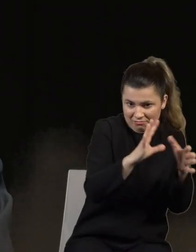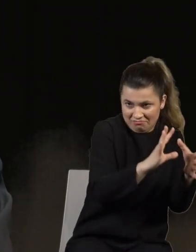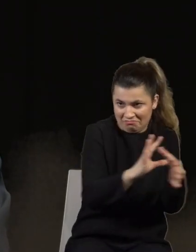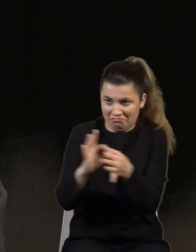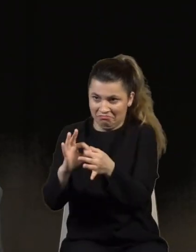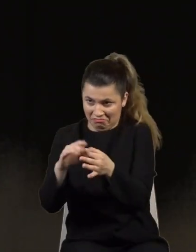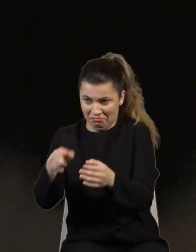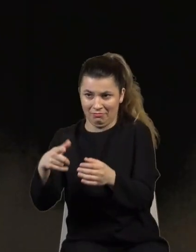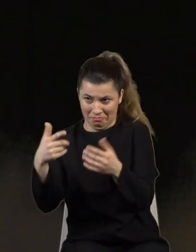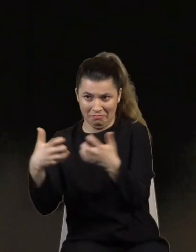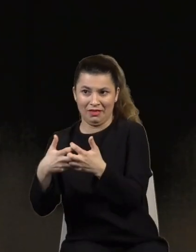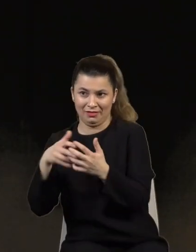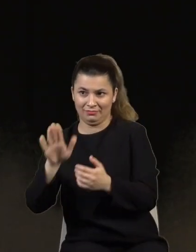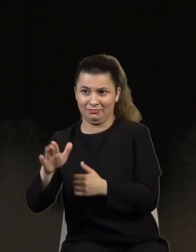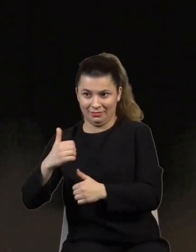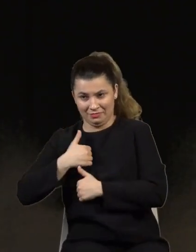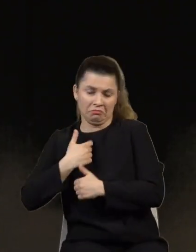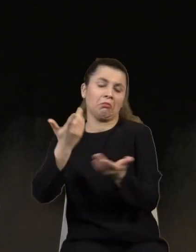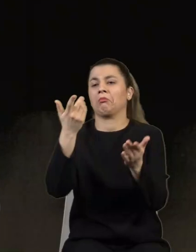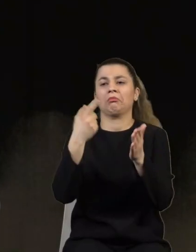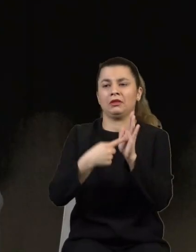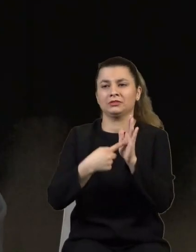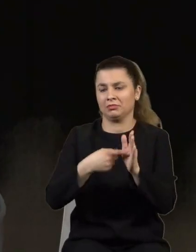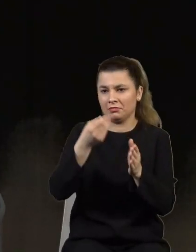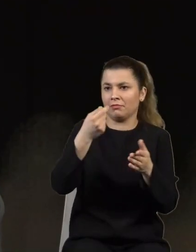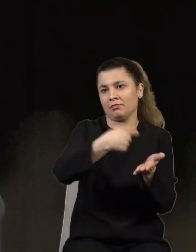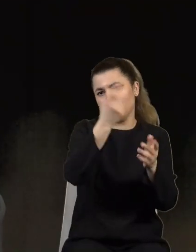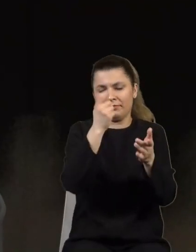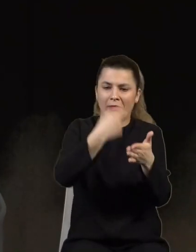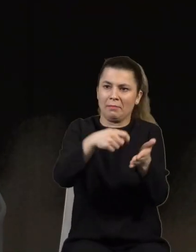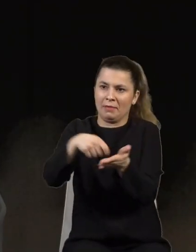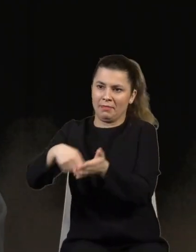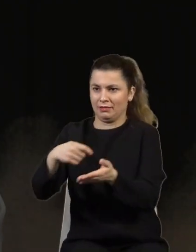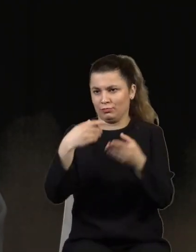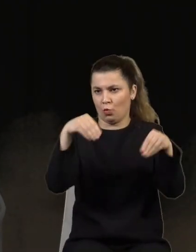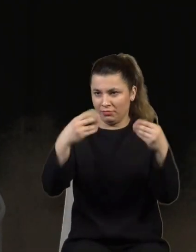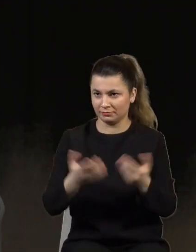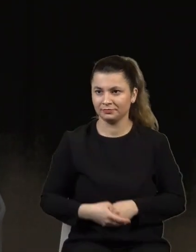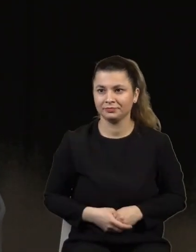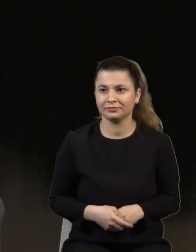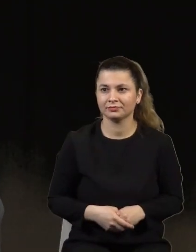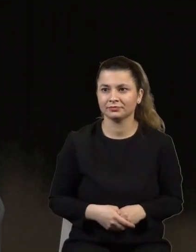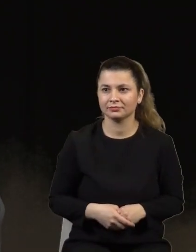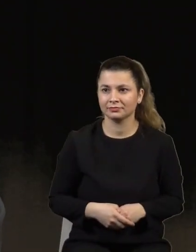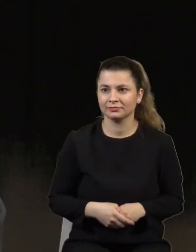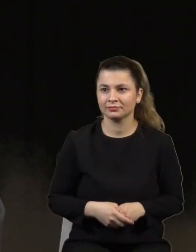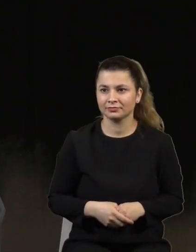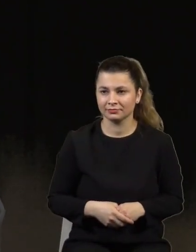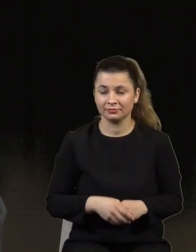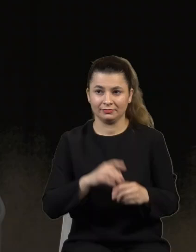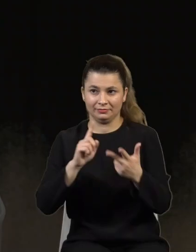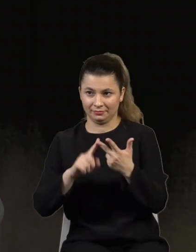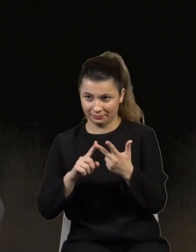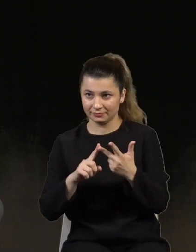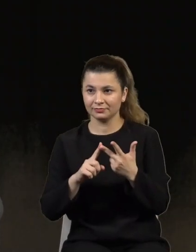etc. So, and maybe thirdly, institutional aspects. We should